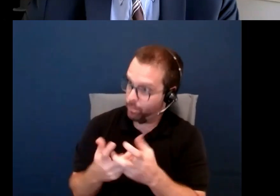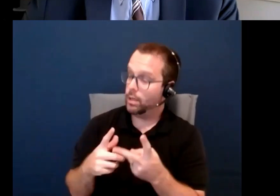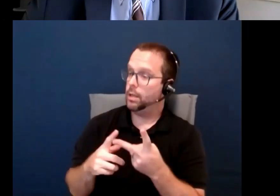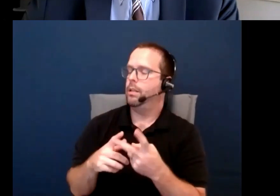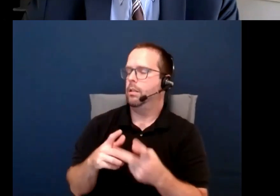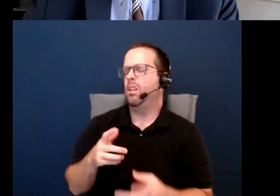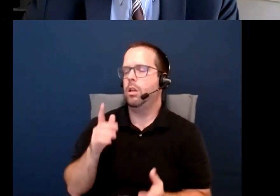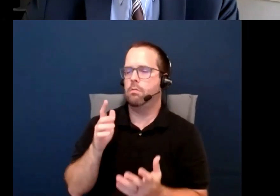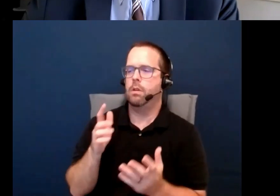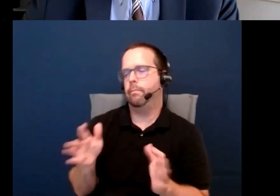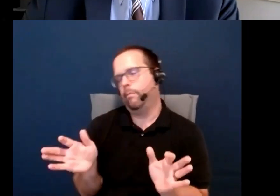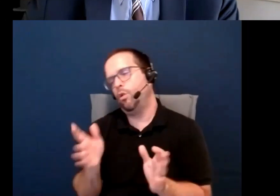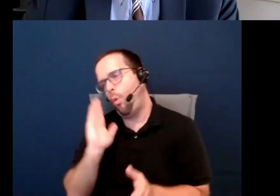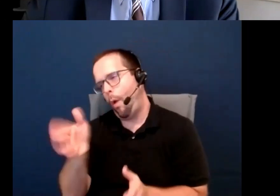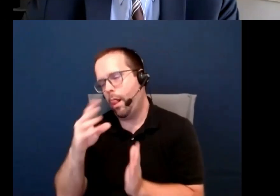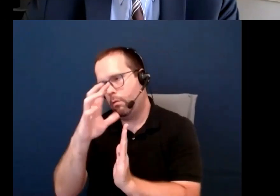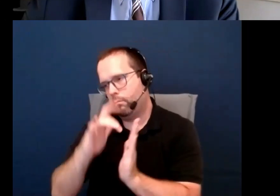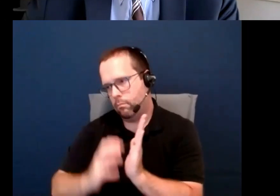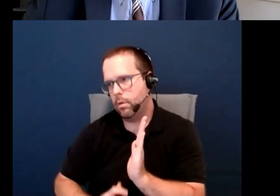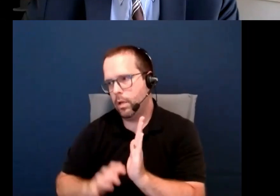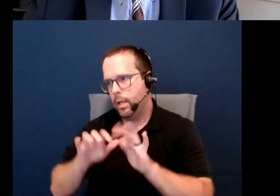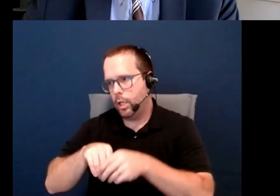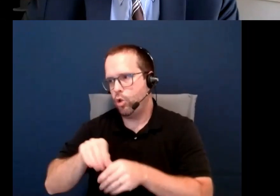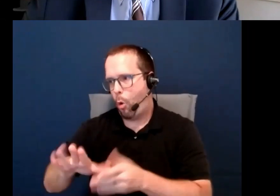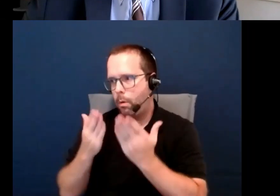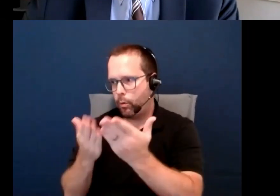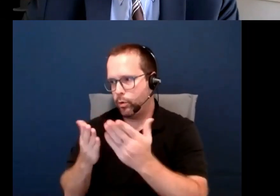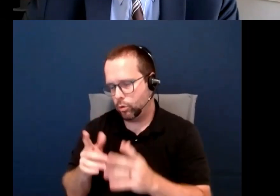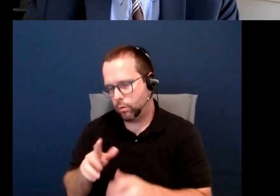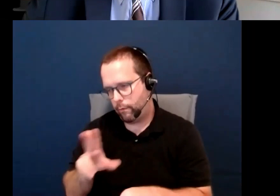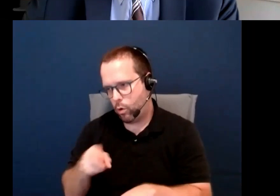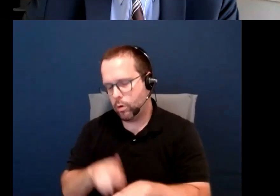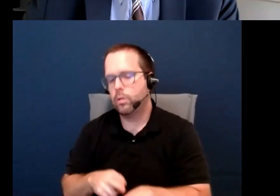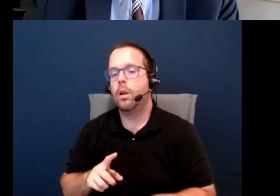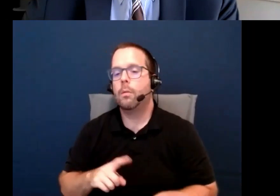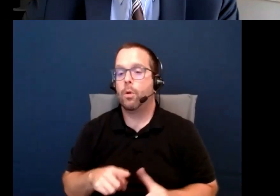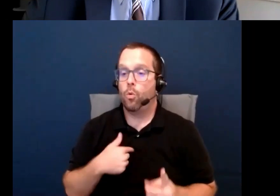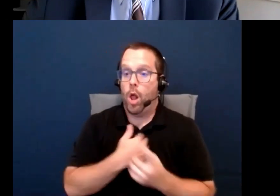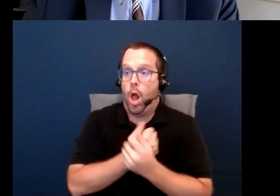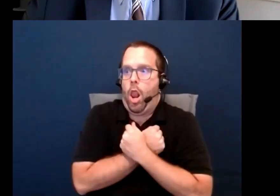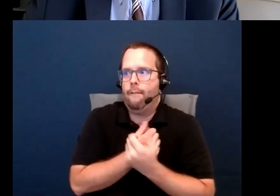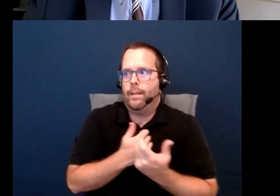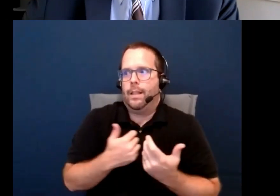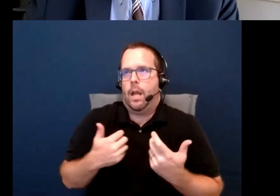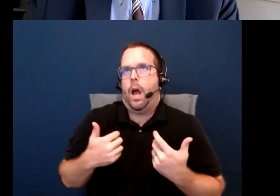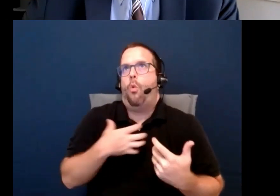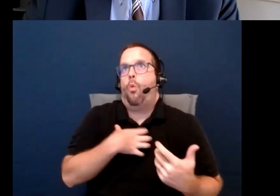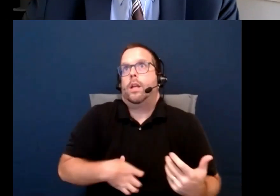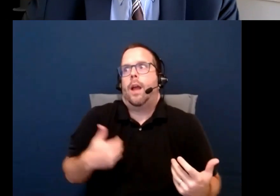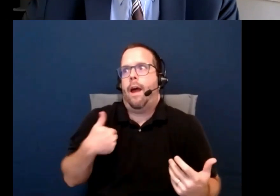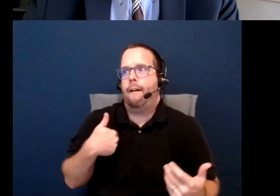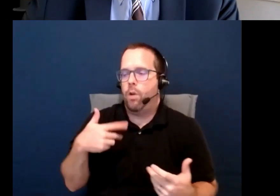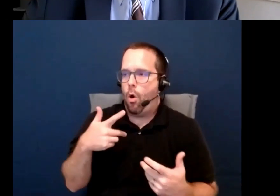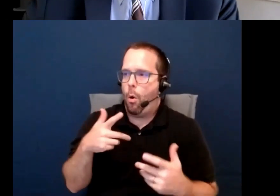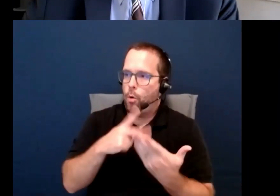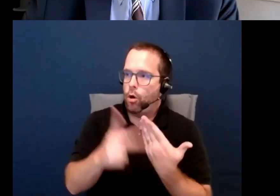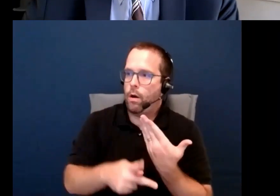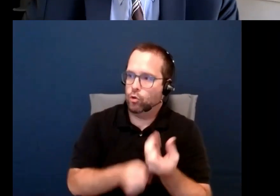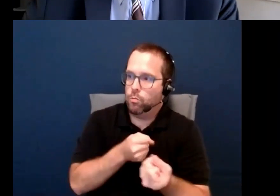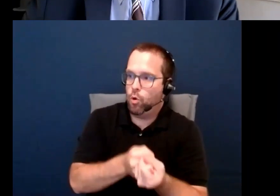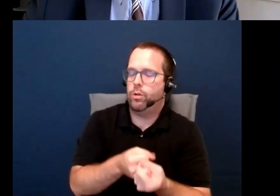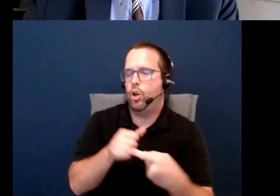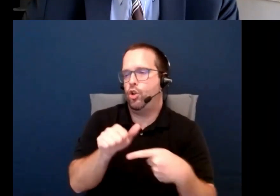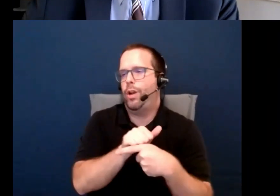that as much as we would love to have a program of support that's a training grant